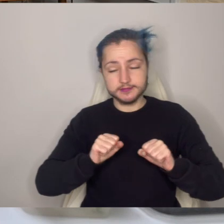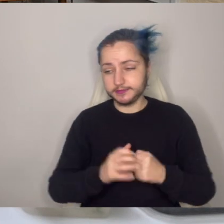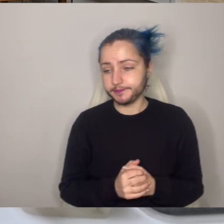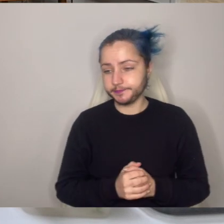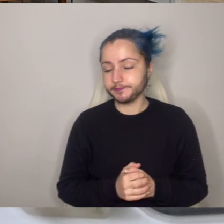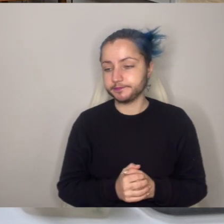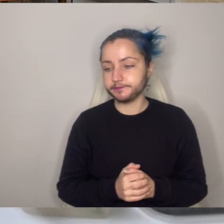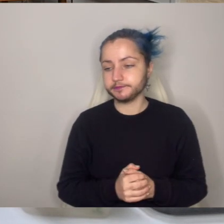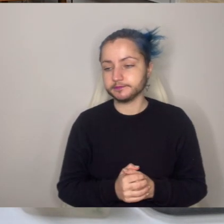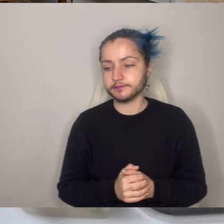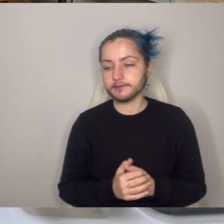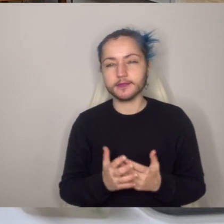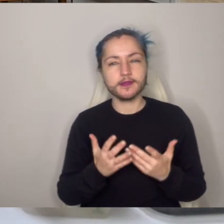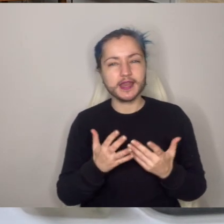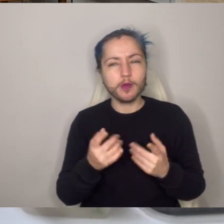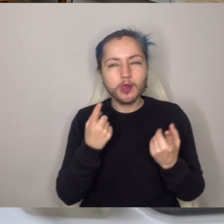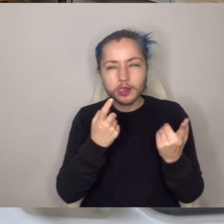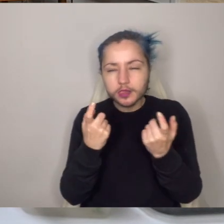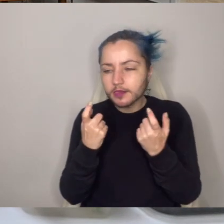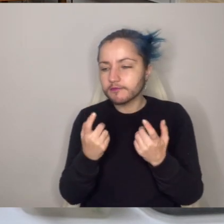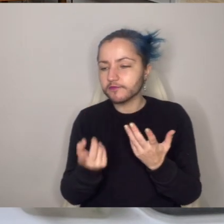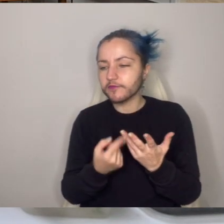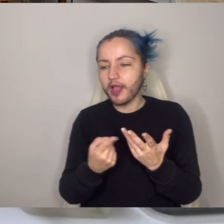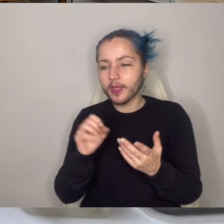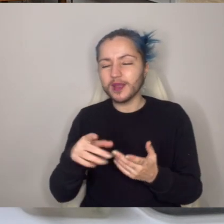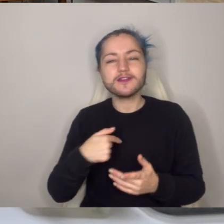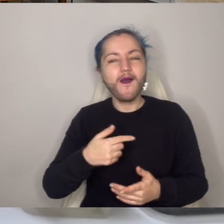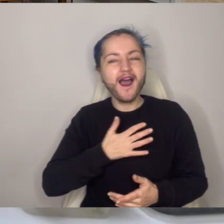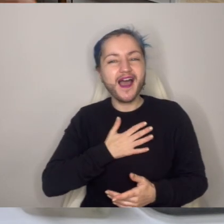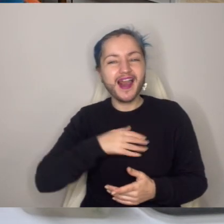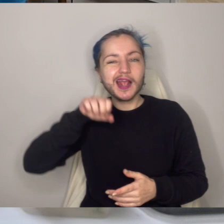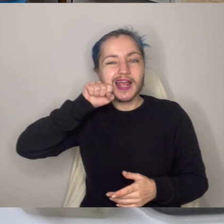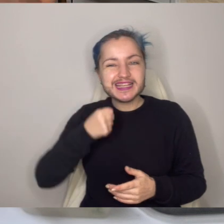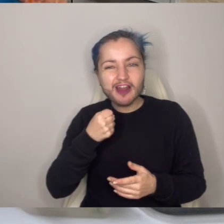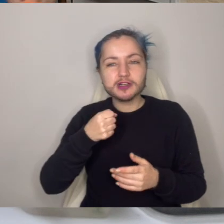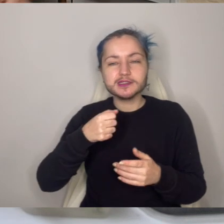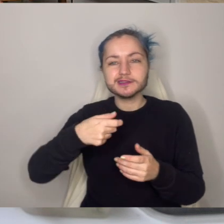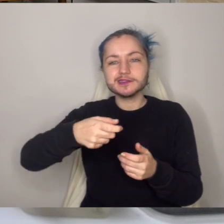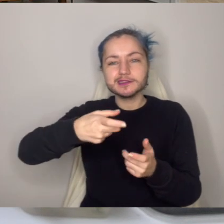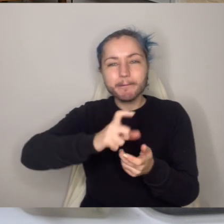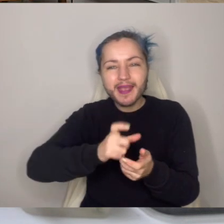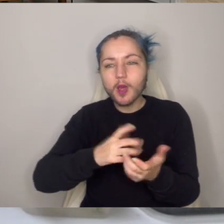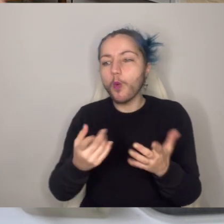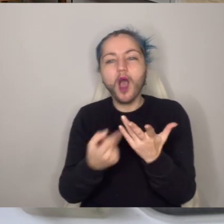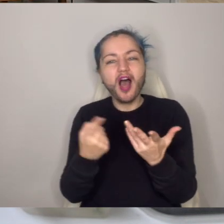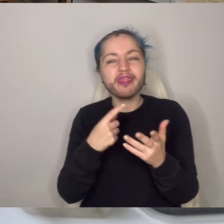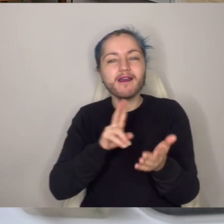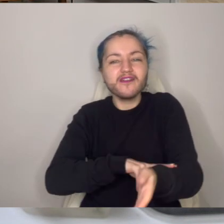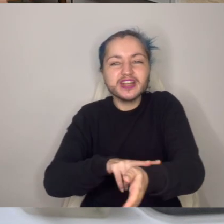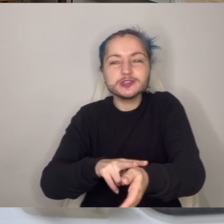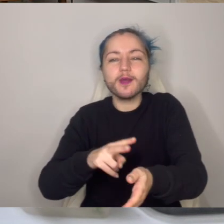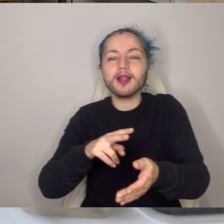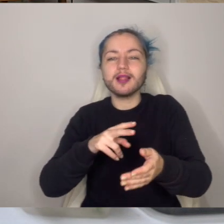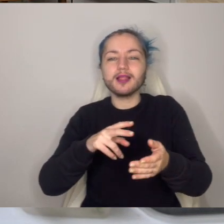print, and I'm going to take another little bit of waste. I like these trimmings from carrot or any sort of root vegetable. They